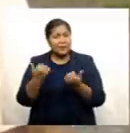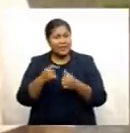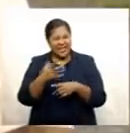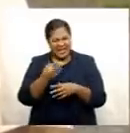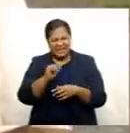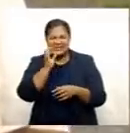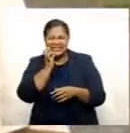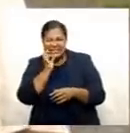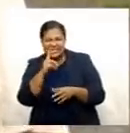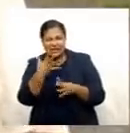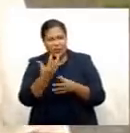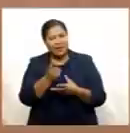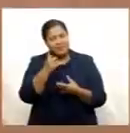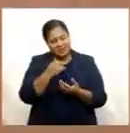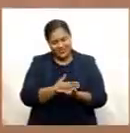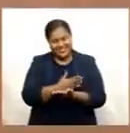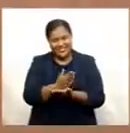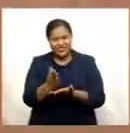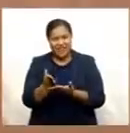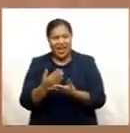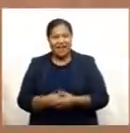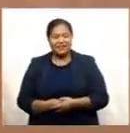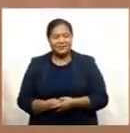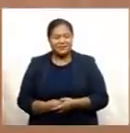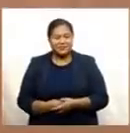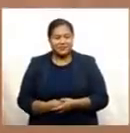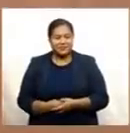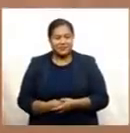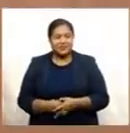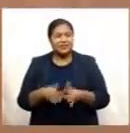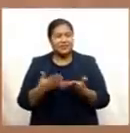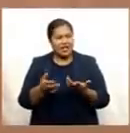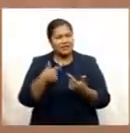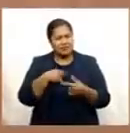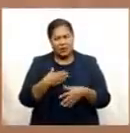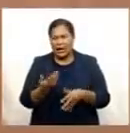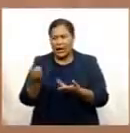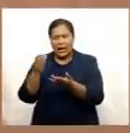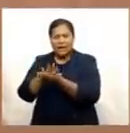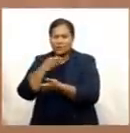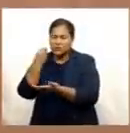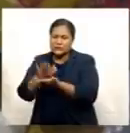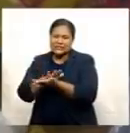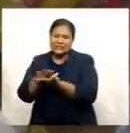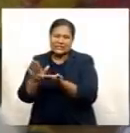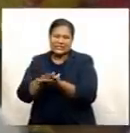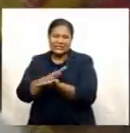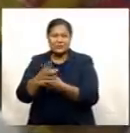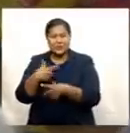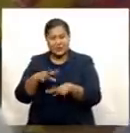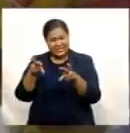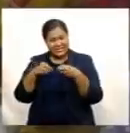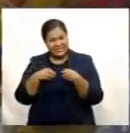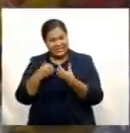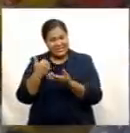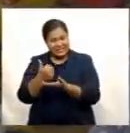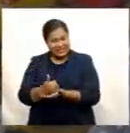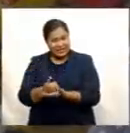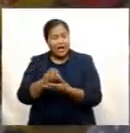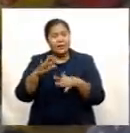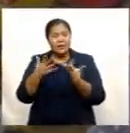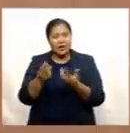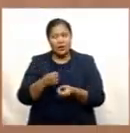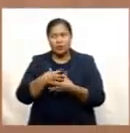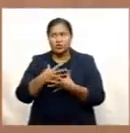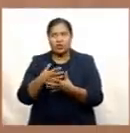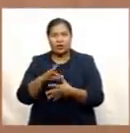little we have, and we are sharing. My cupboard has never gone empty because of the support we have been receiving. And now it's like a shop,